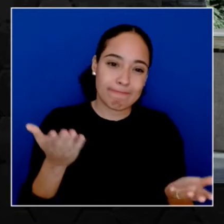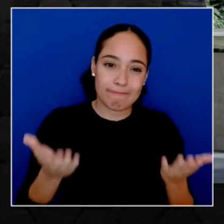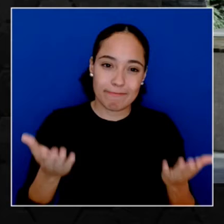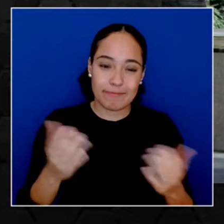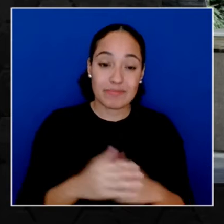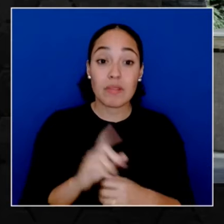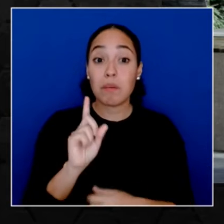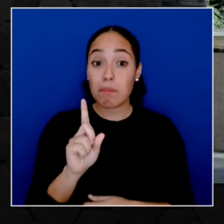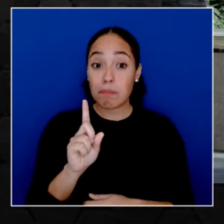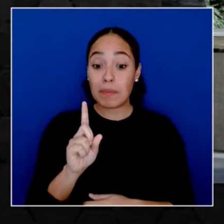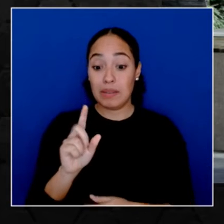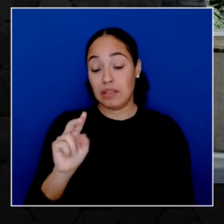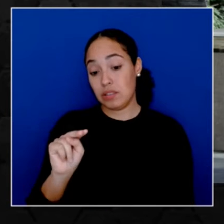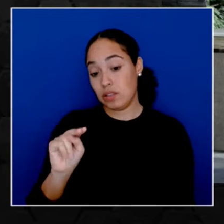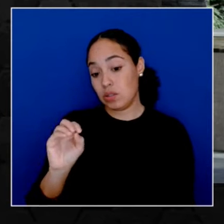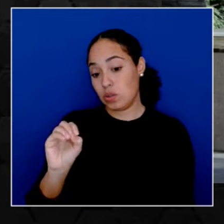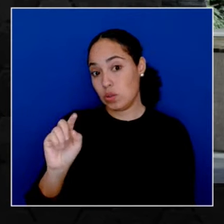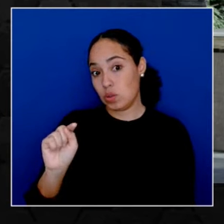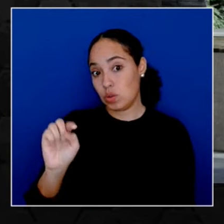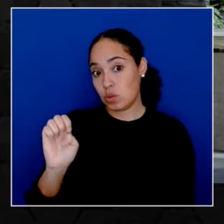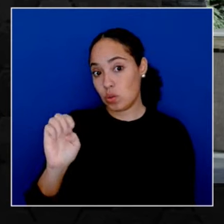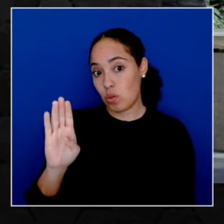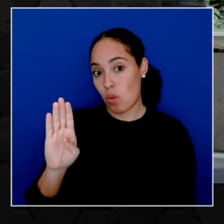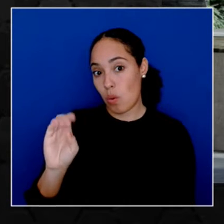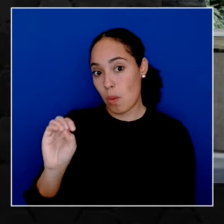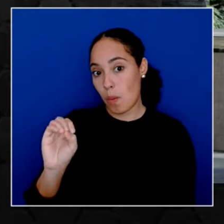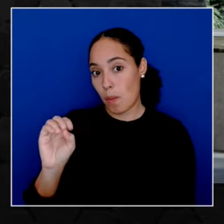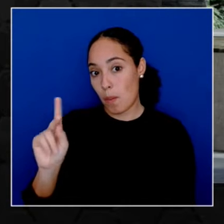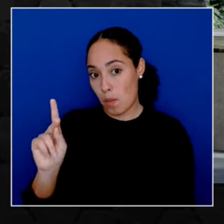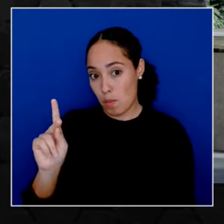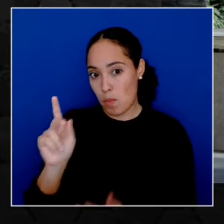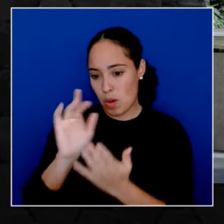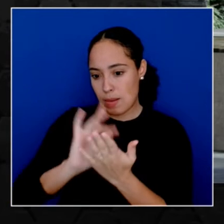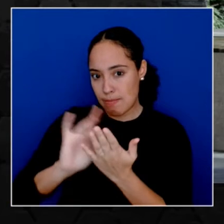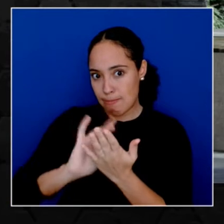with video-based or text-based, both kind of content.